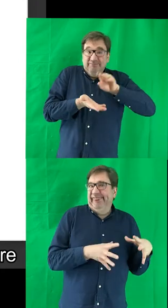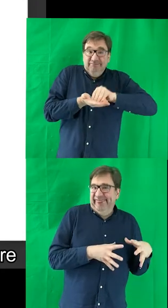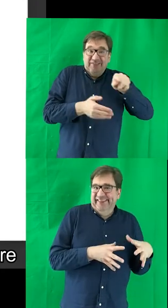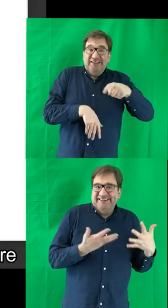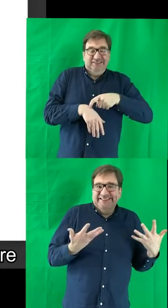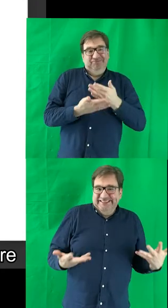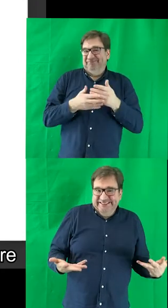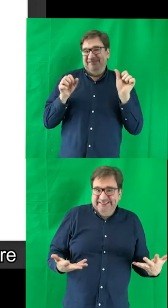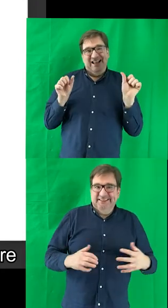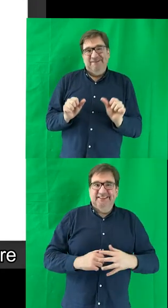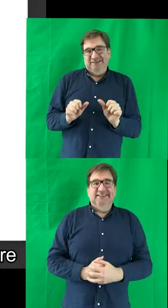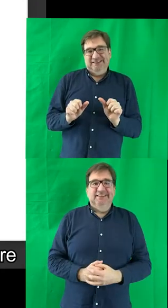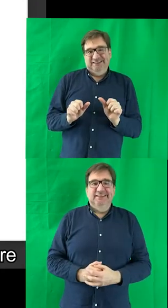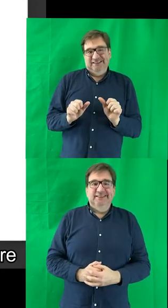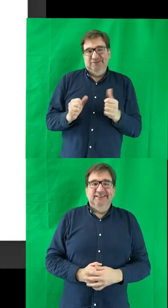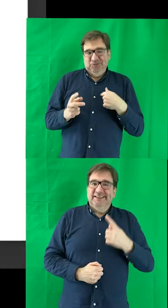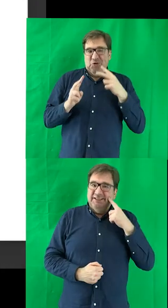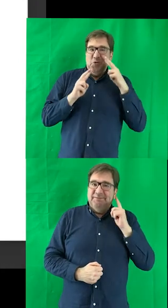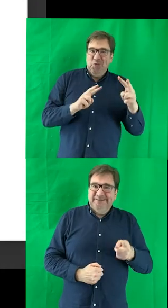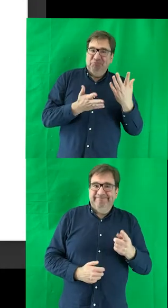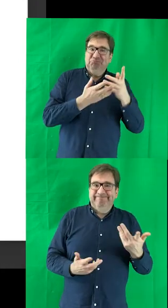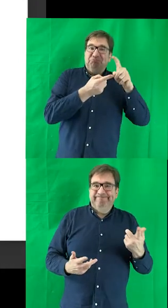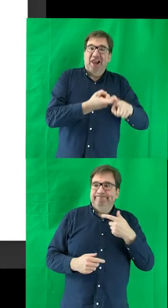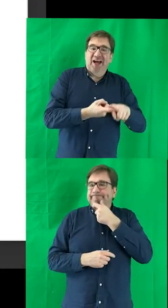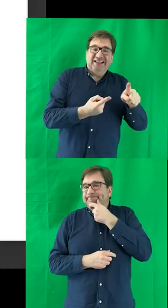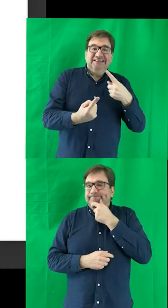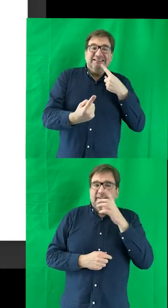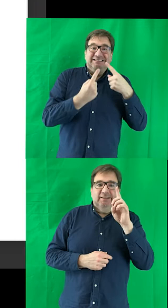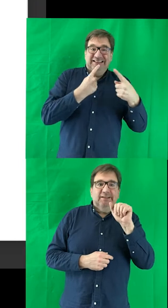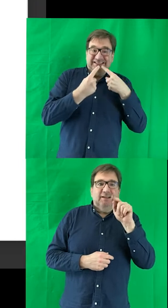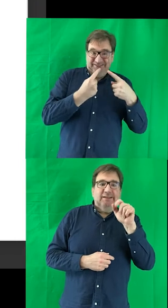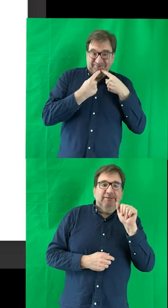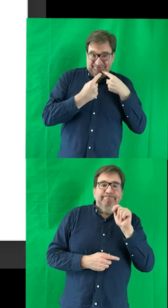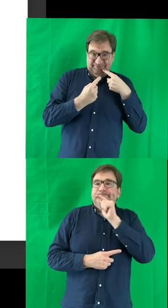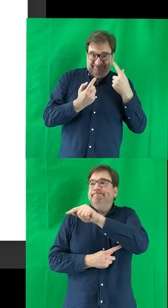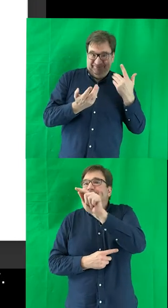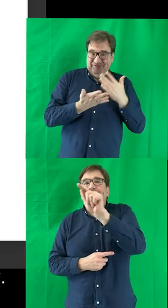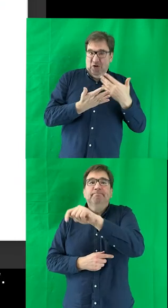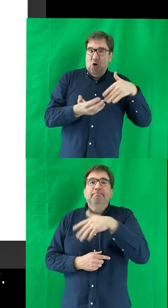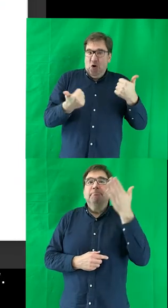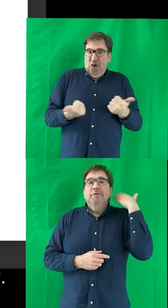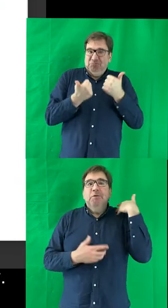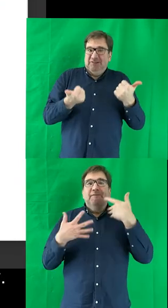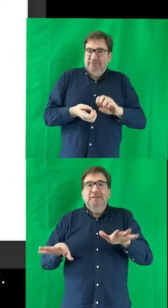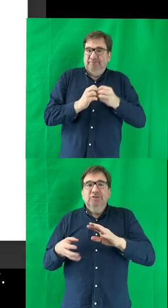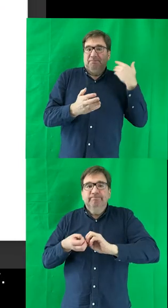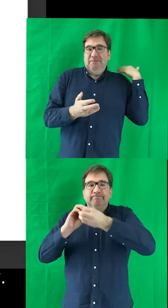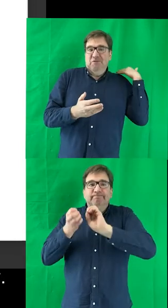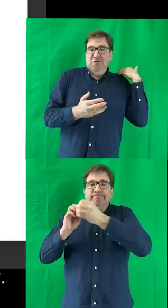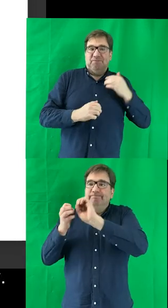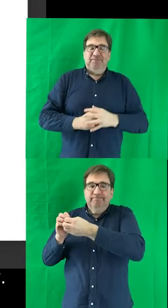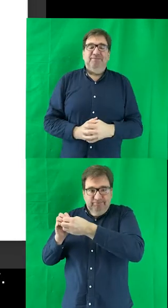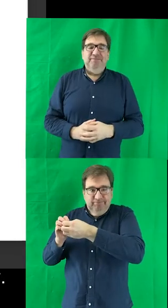point is very limited. So likely you will look at relying on data that has already been